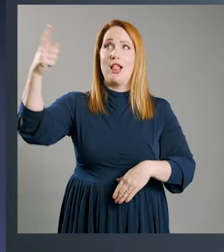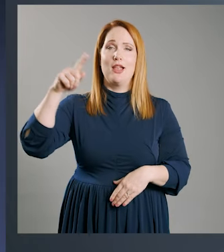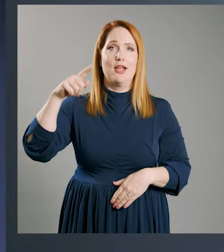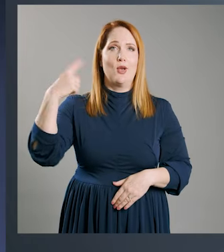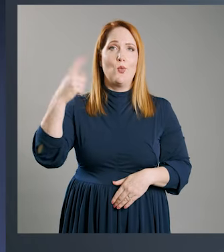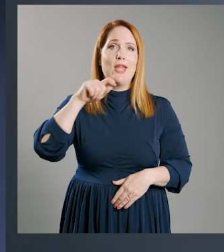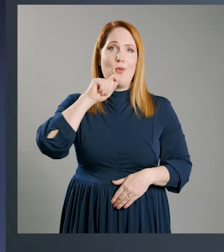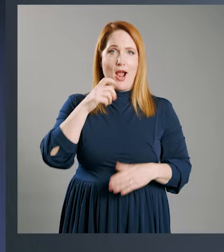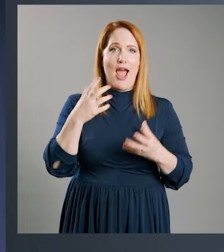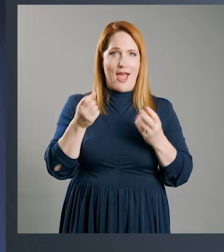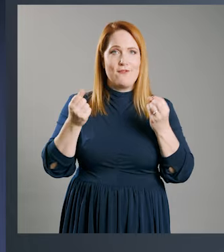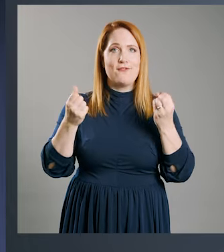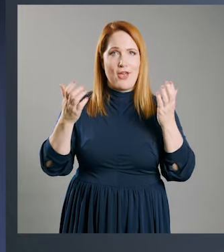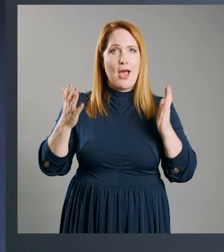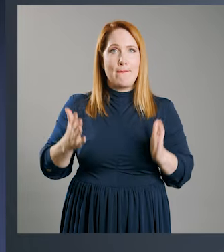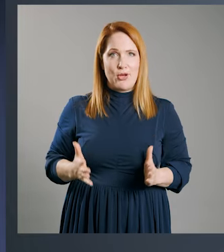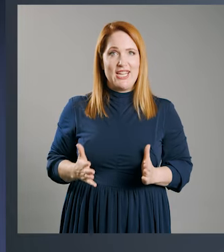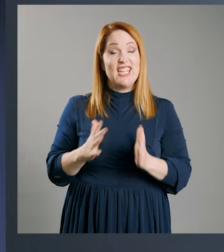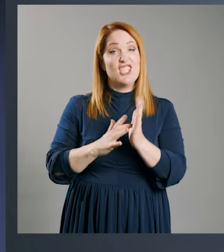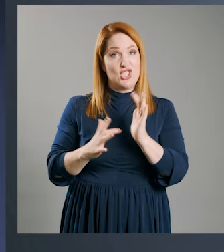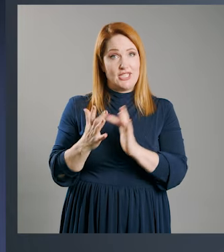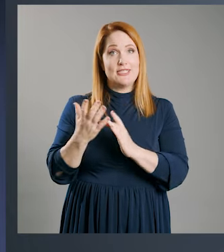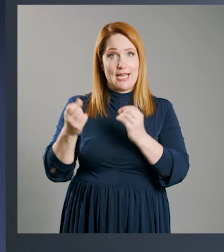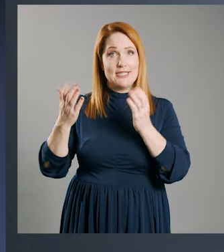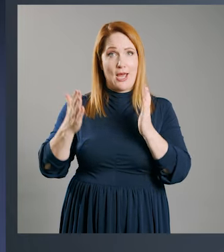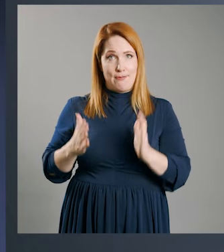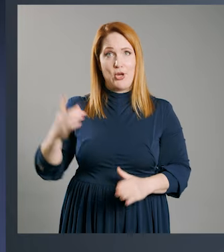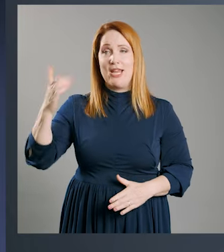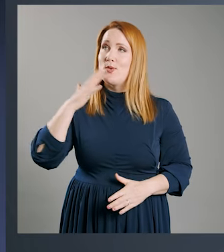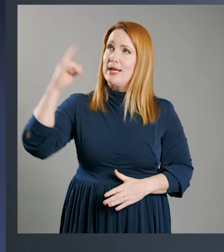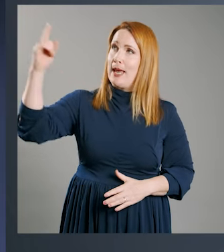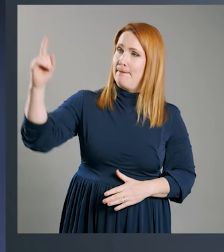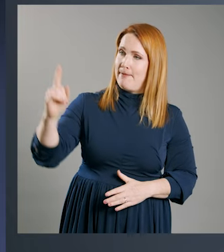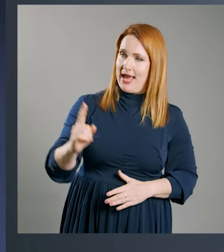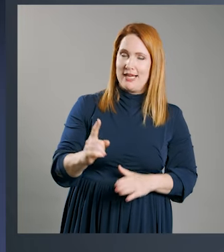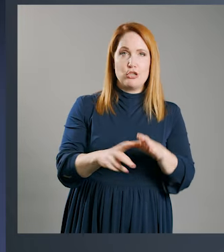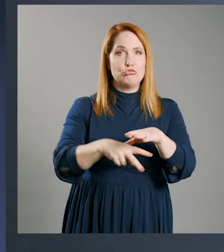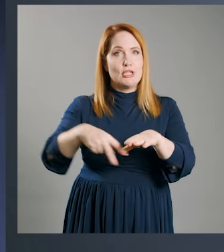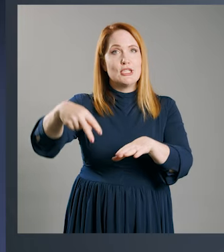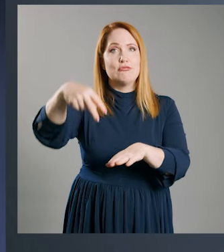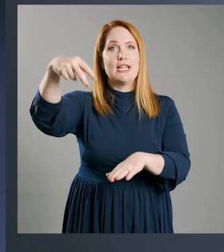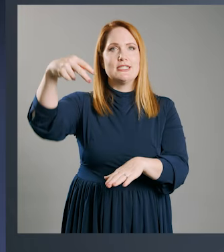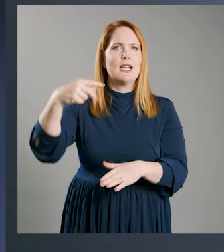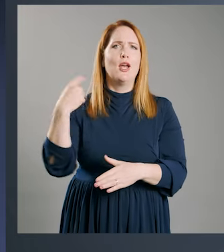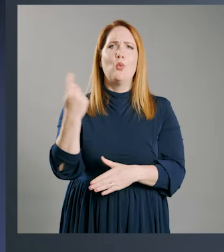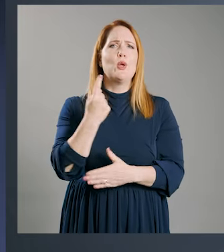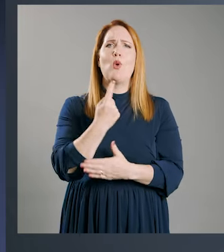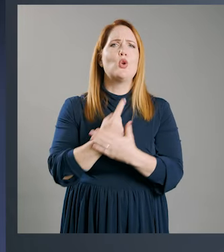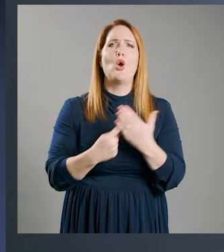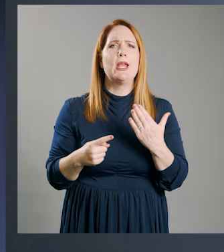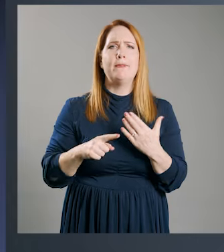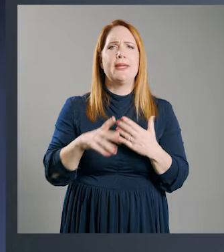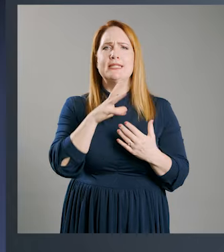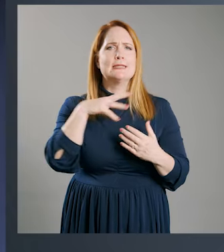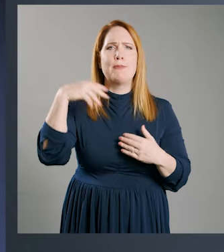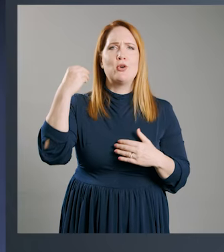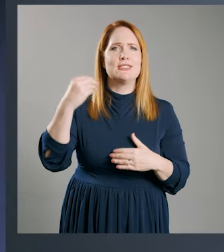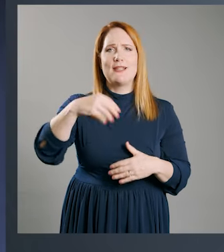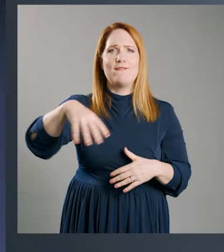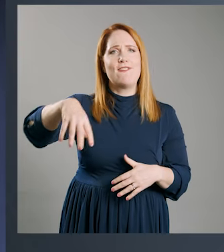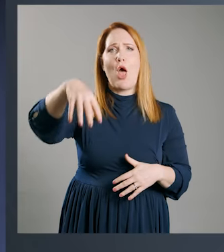we will be embodied. We will have bodies. Jesus had a body when he came back in his resurrected bodily state. We won't just be